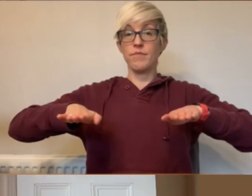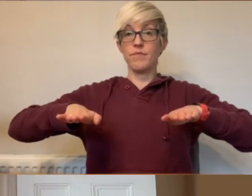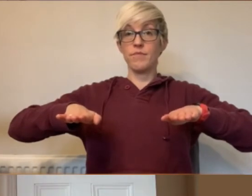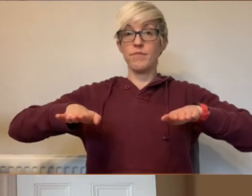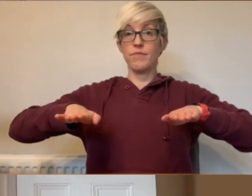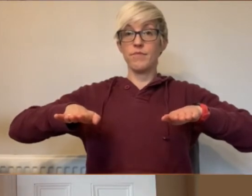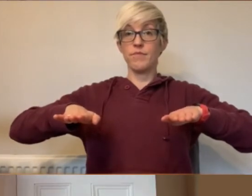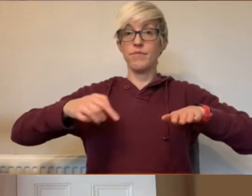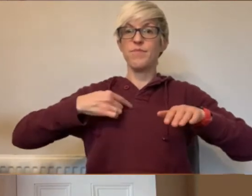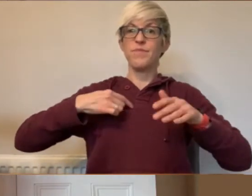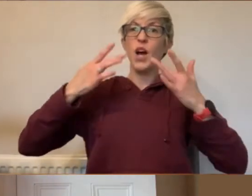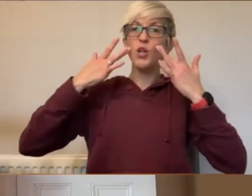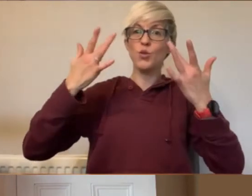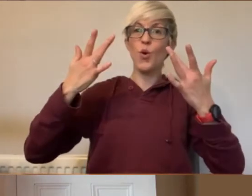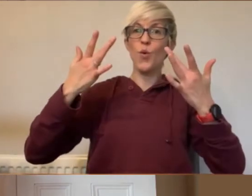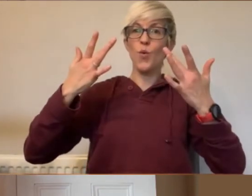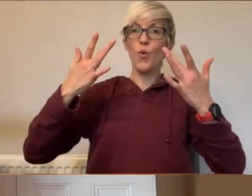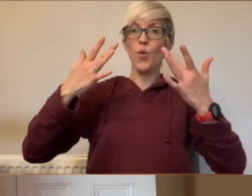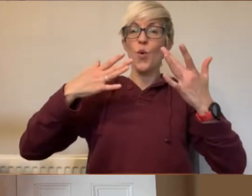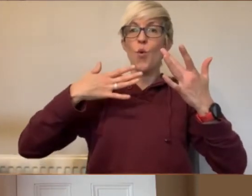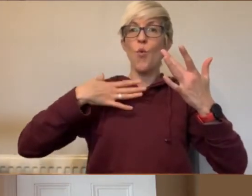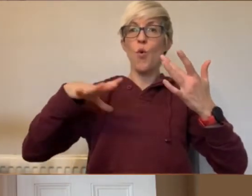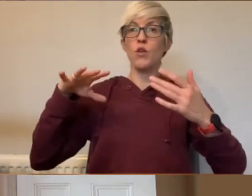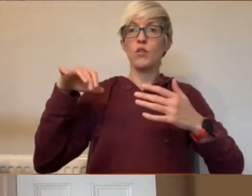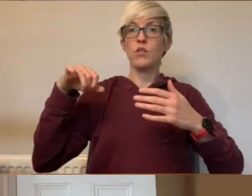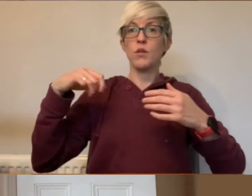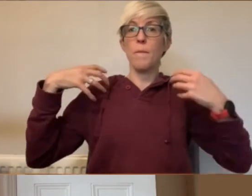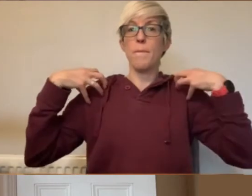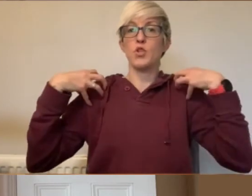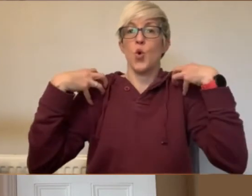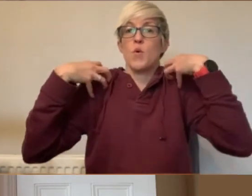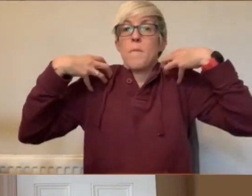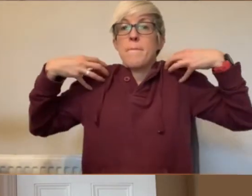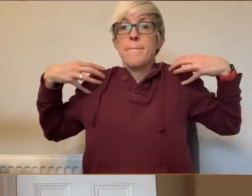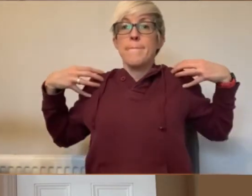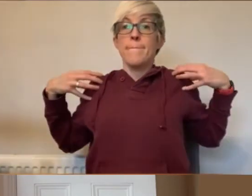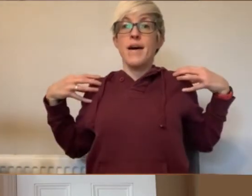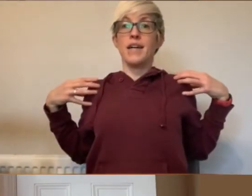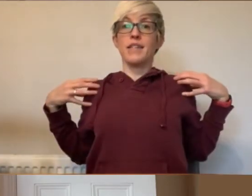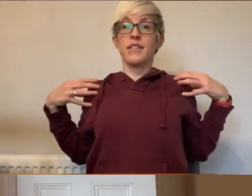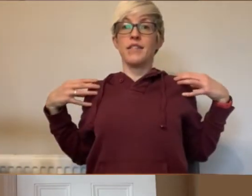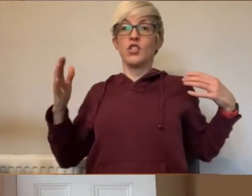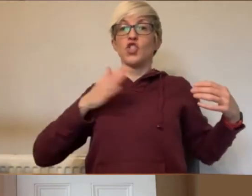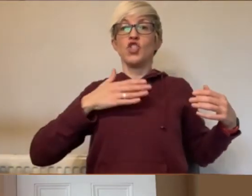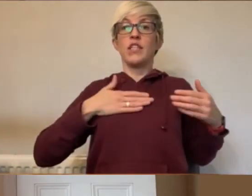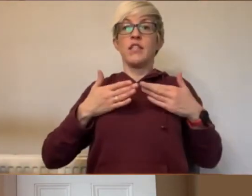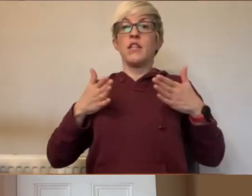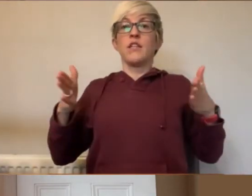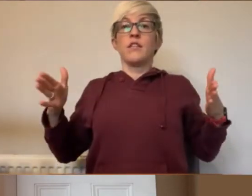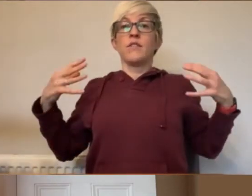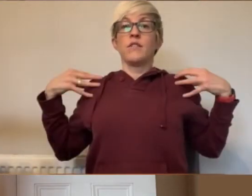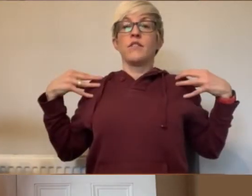and I'll just come to the side for you. In a moment you will roll the shoulders back, stick your chest